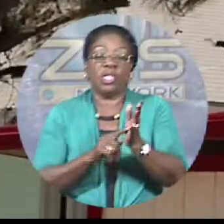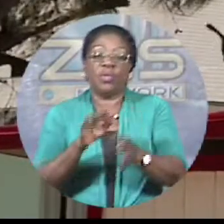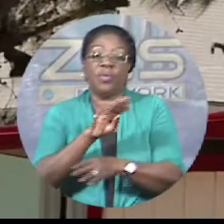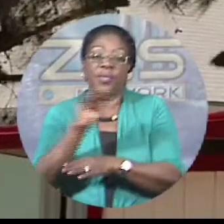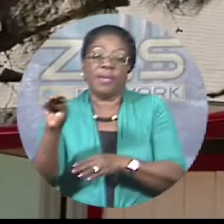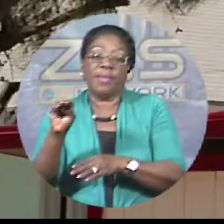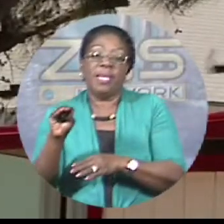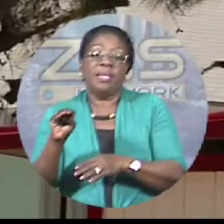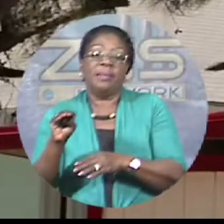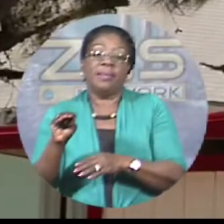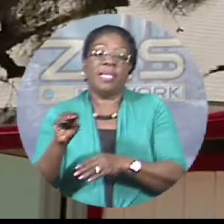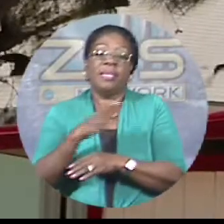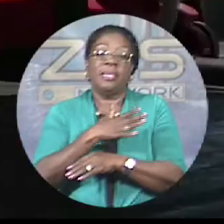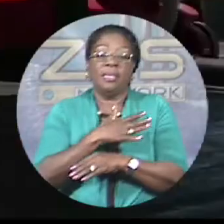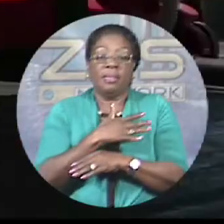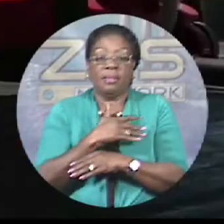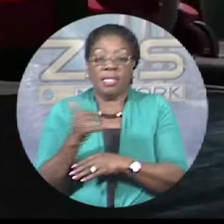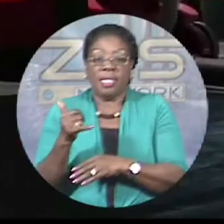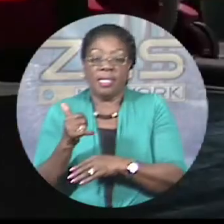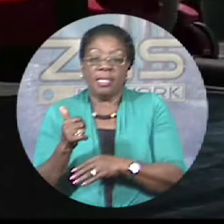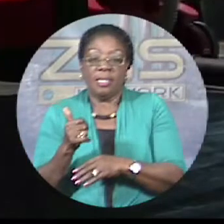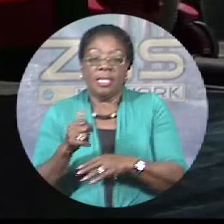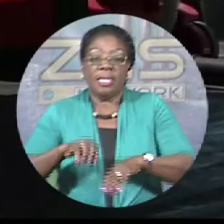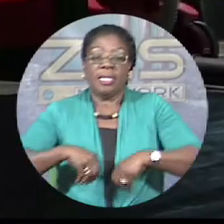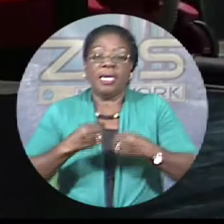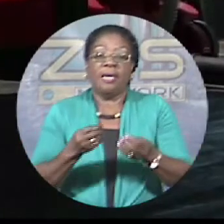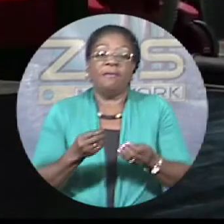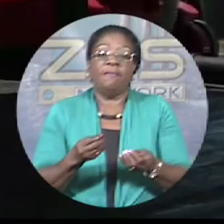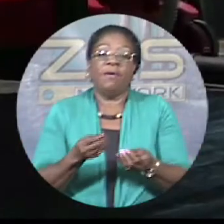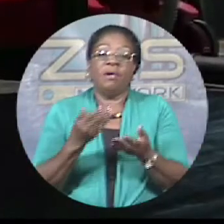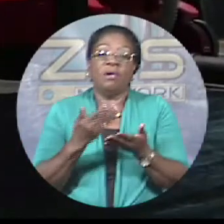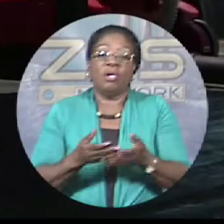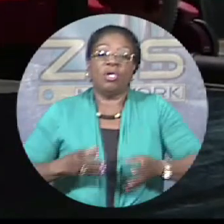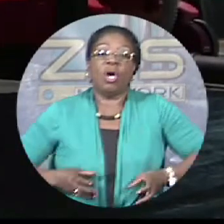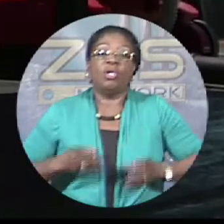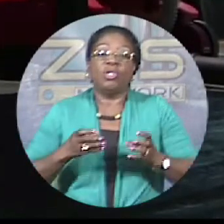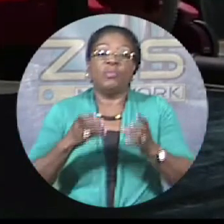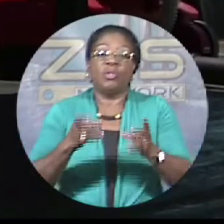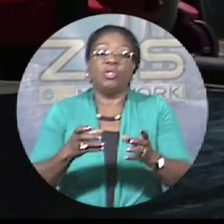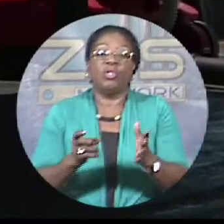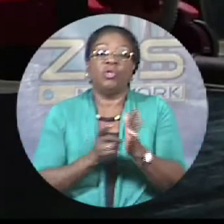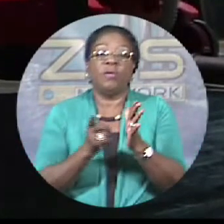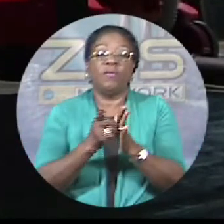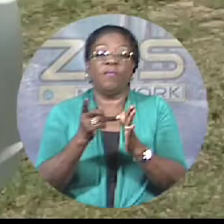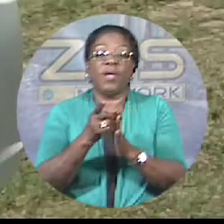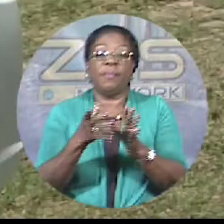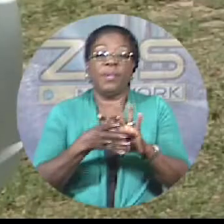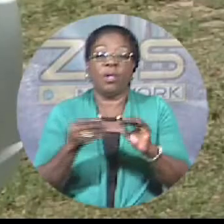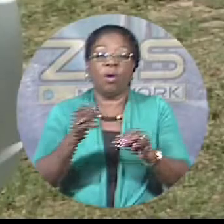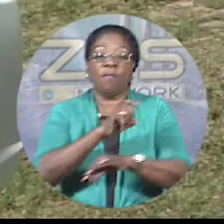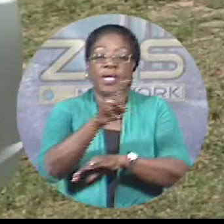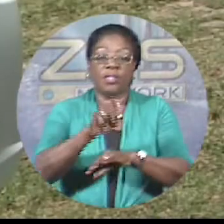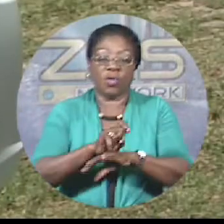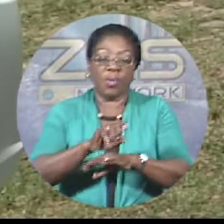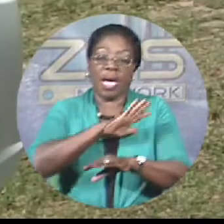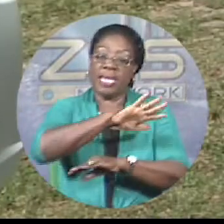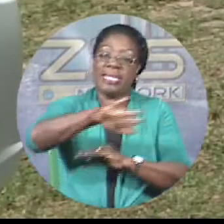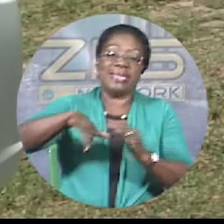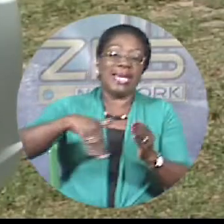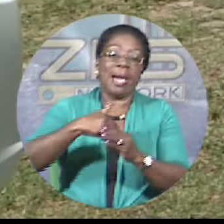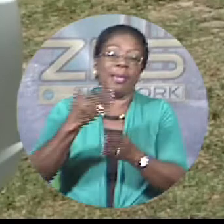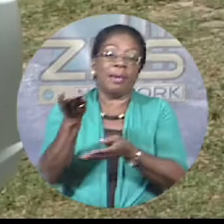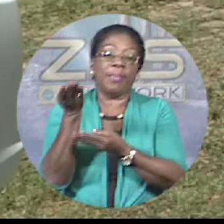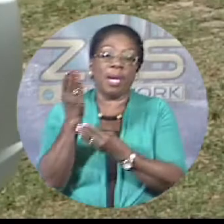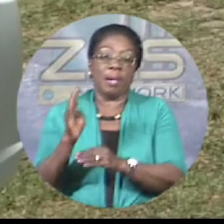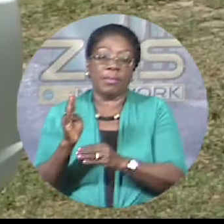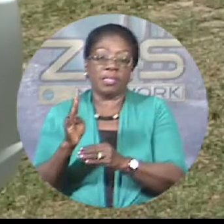are the people that make vital contribution to the development of Exuma and the entire Bahamas. So again tonight, the ecumenical service will